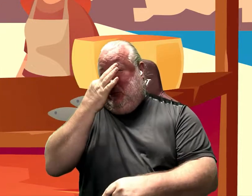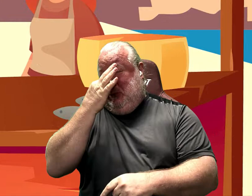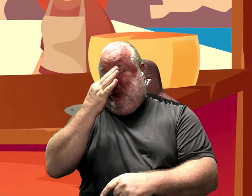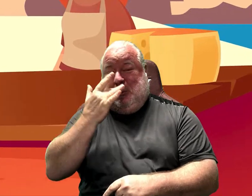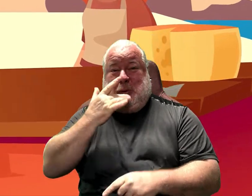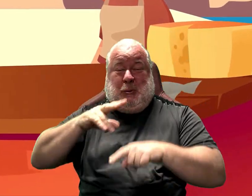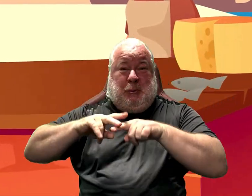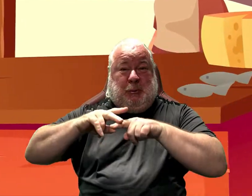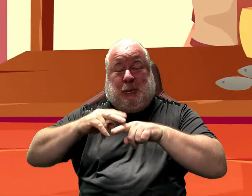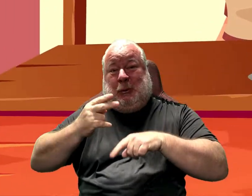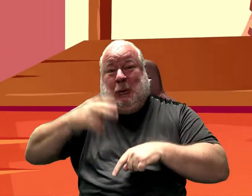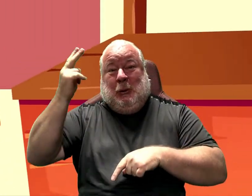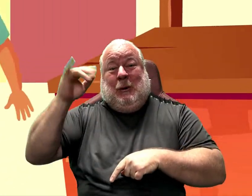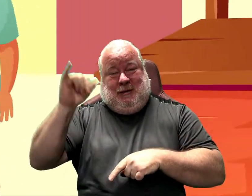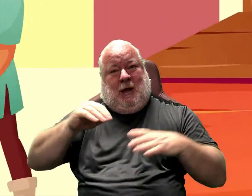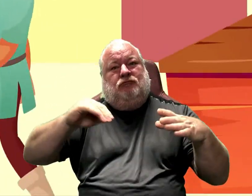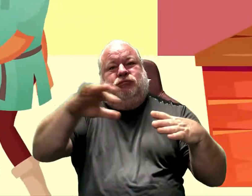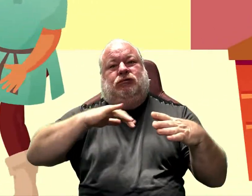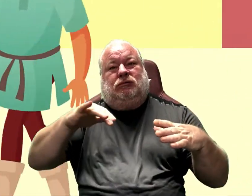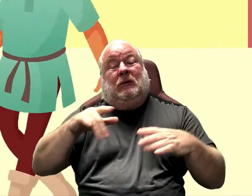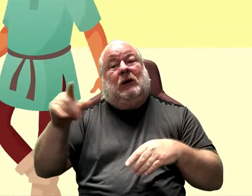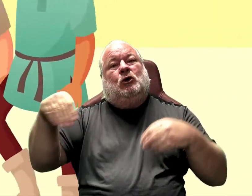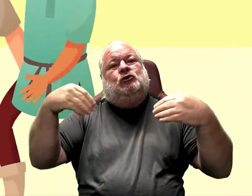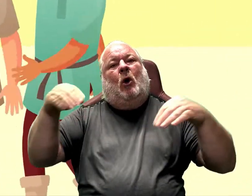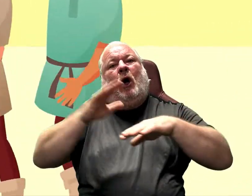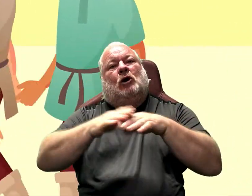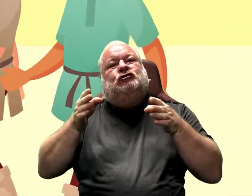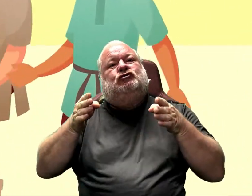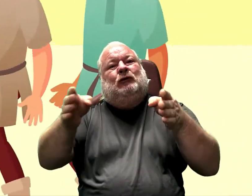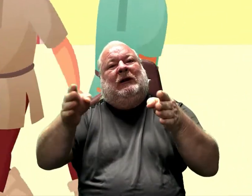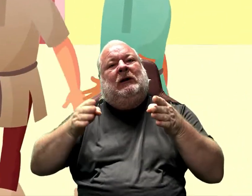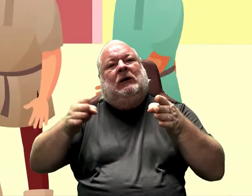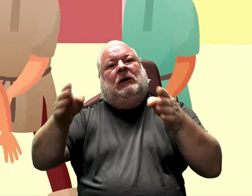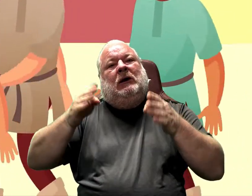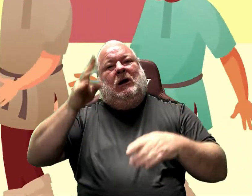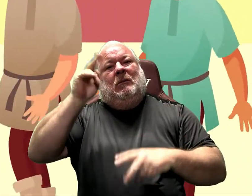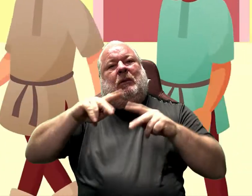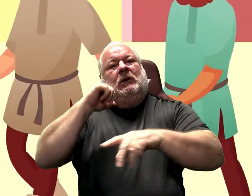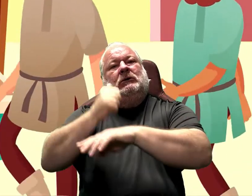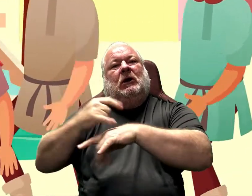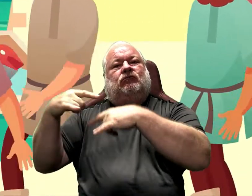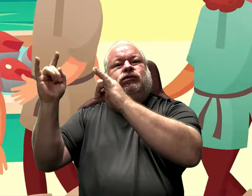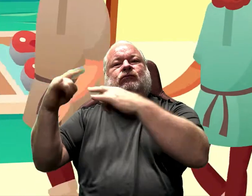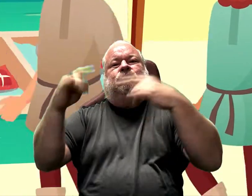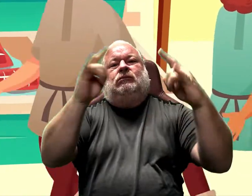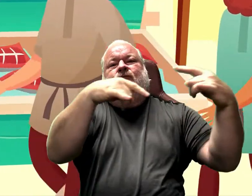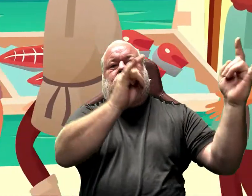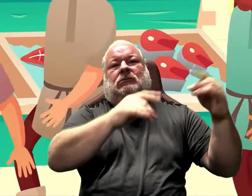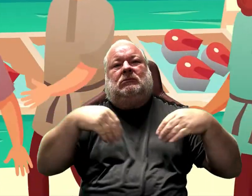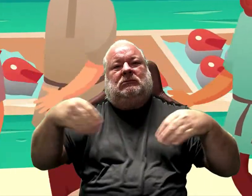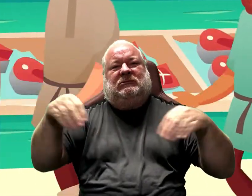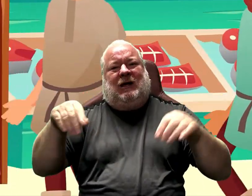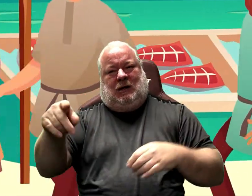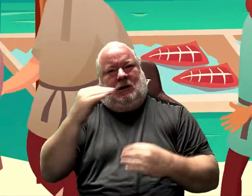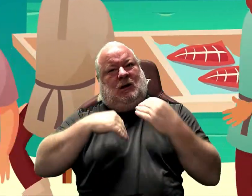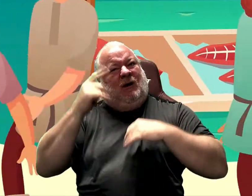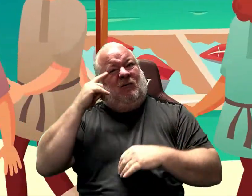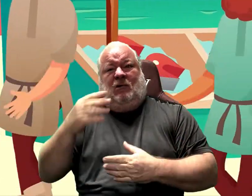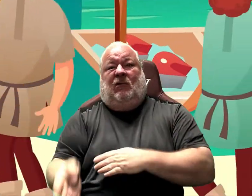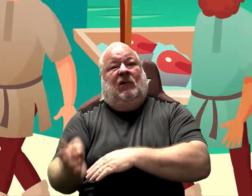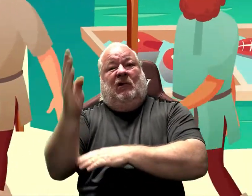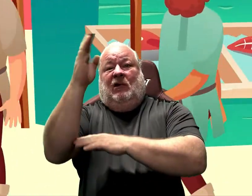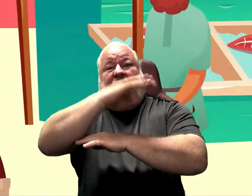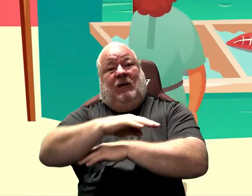earliest versions of the pizza were sold by street vendors and were eaten for any meal. For several decades, pizza